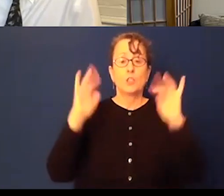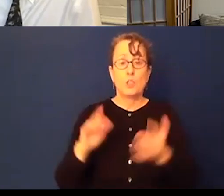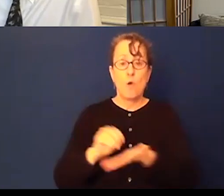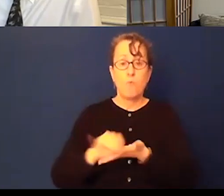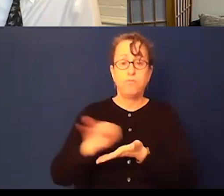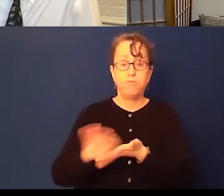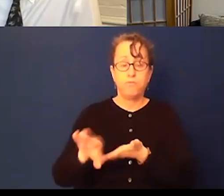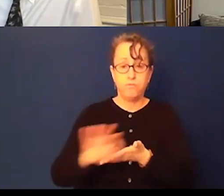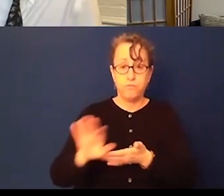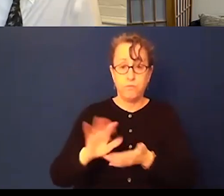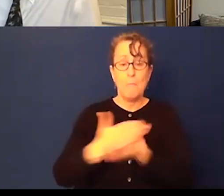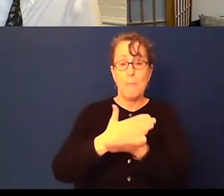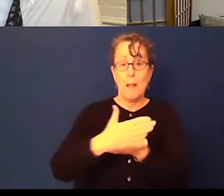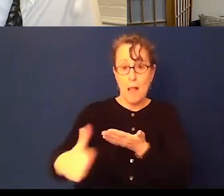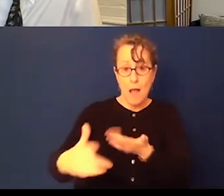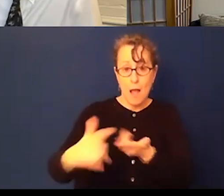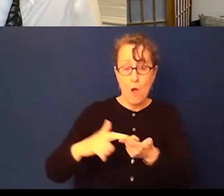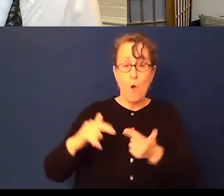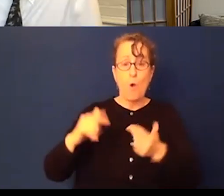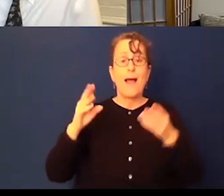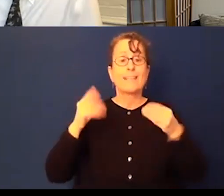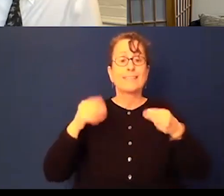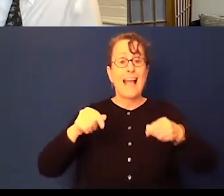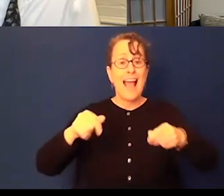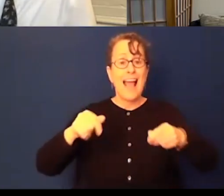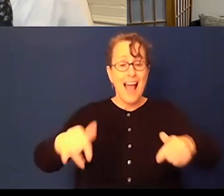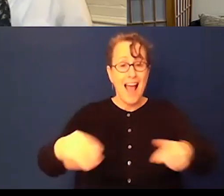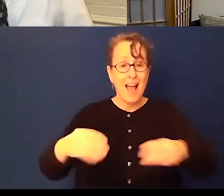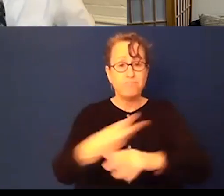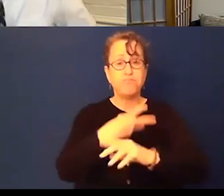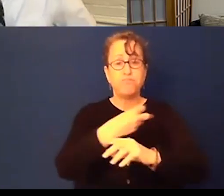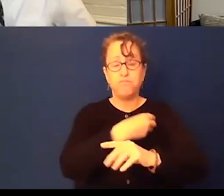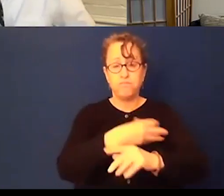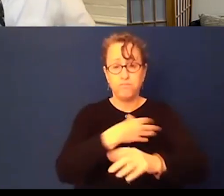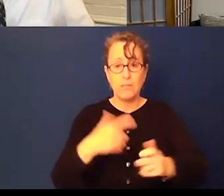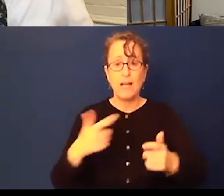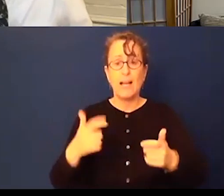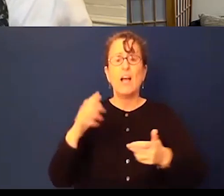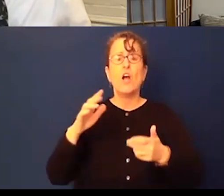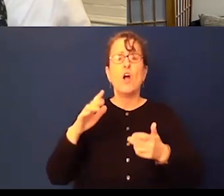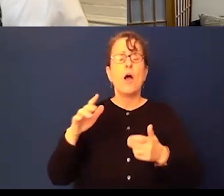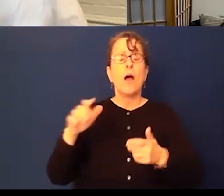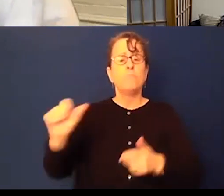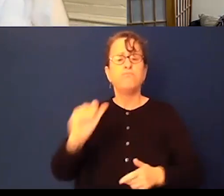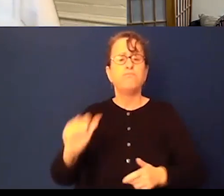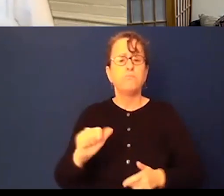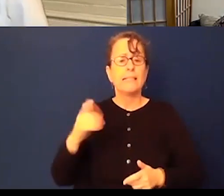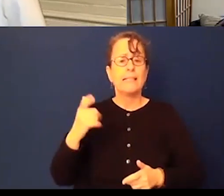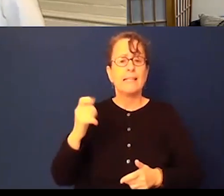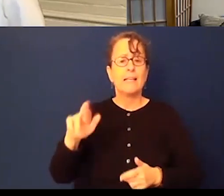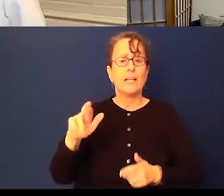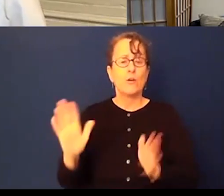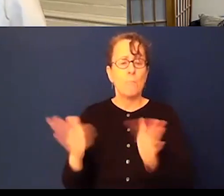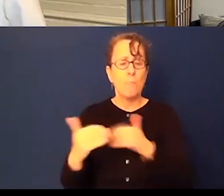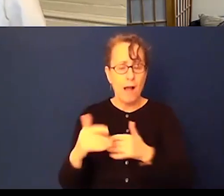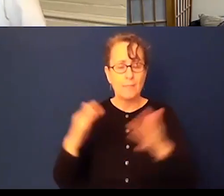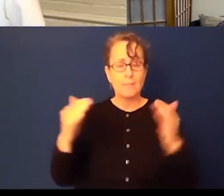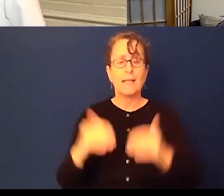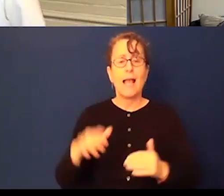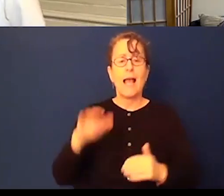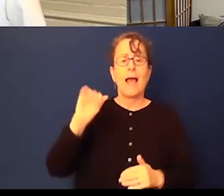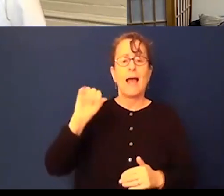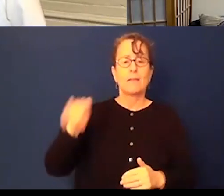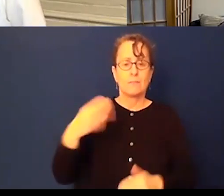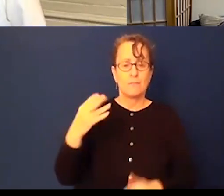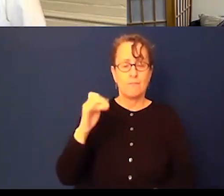V-plow, sander, deep reduction gearbox, asphalt cold planer, and replacement